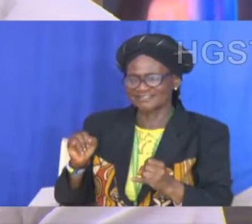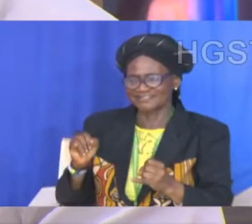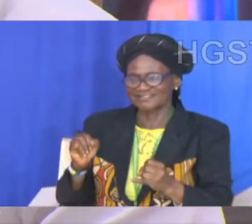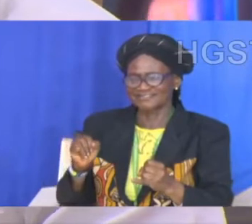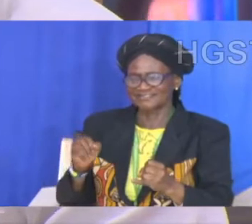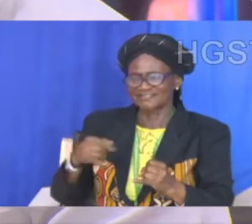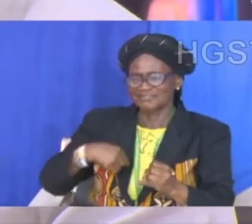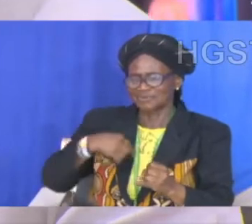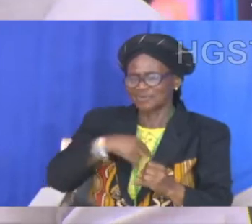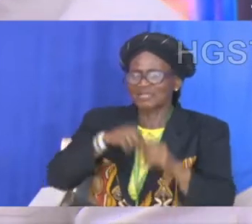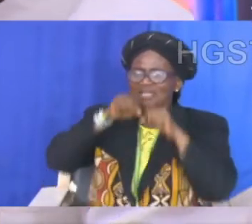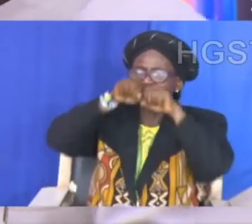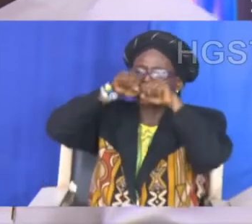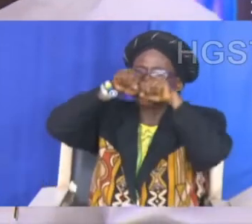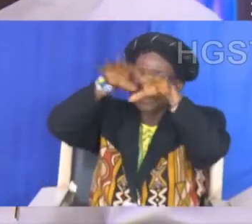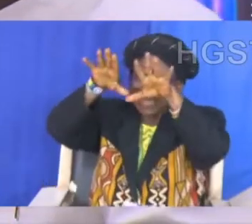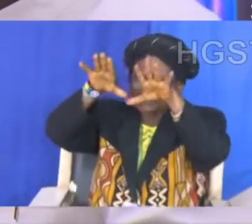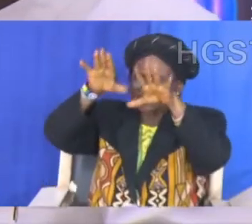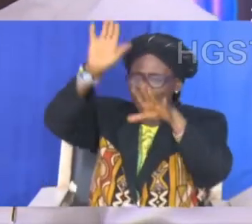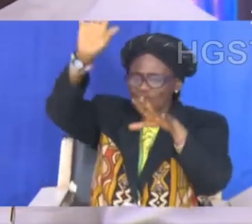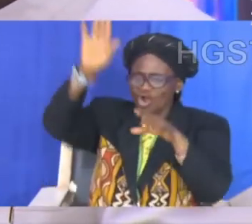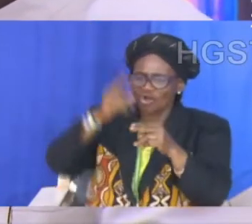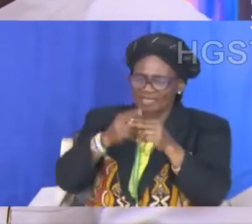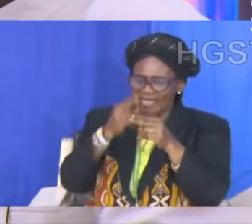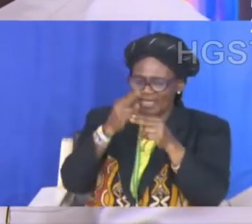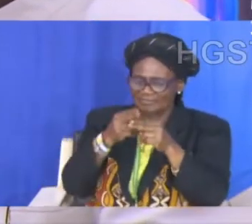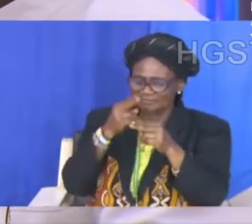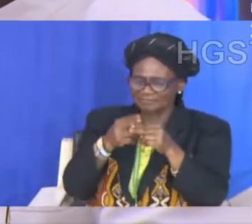we bless your name.